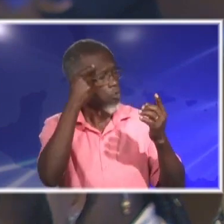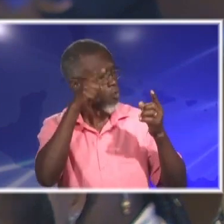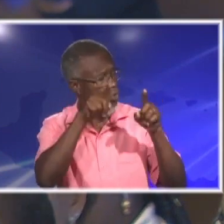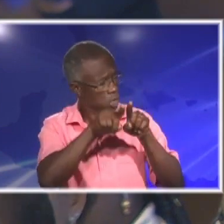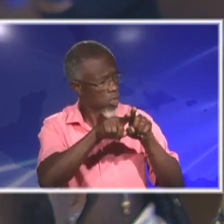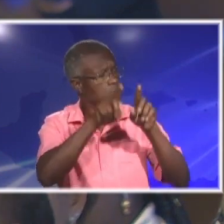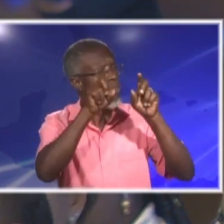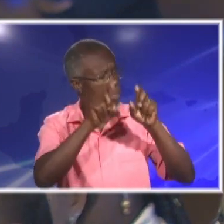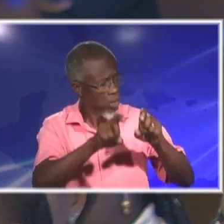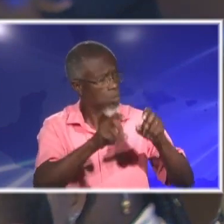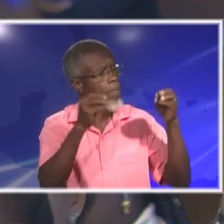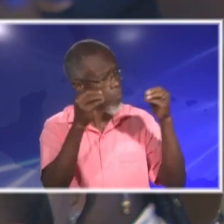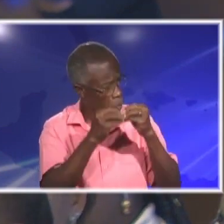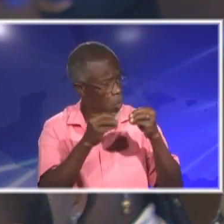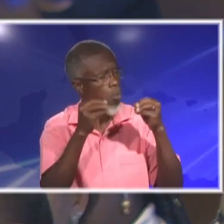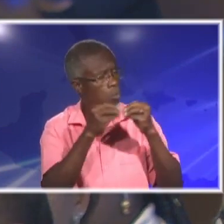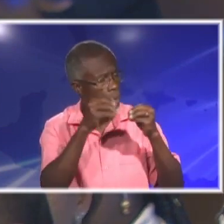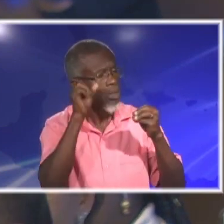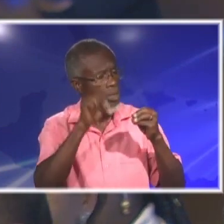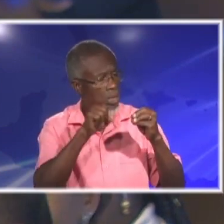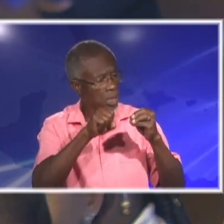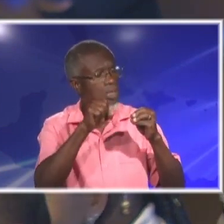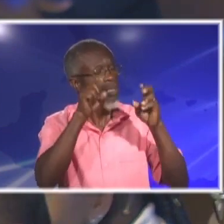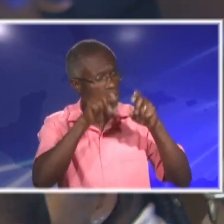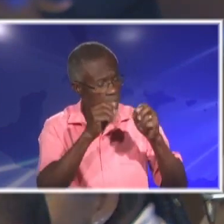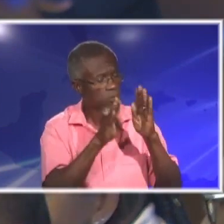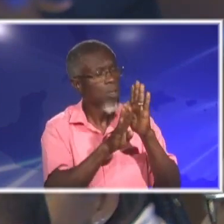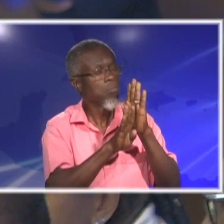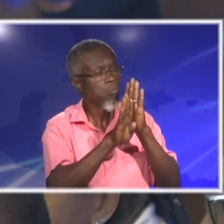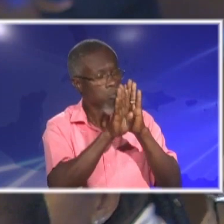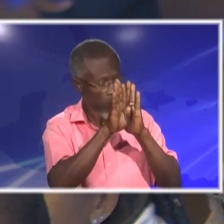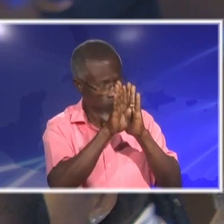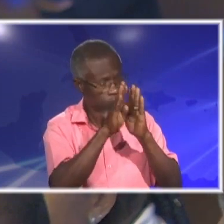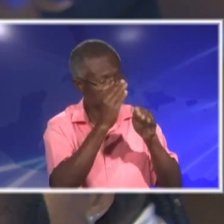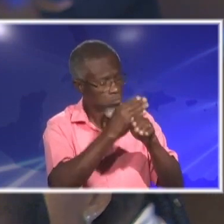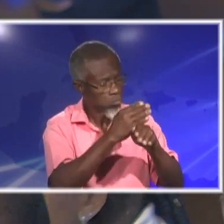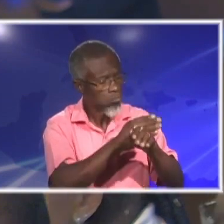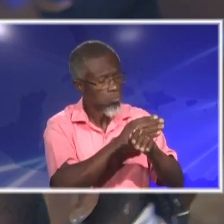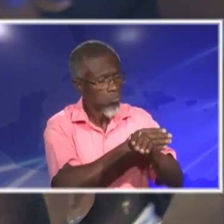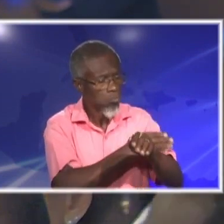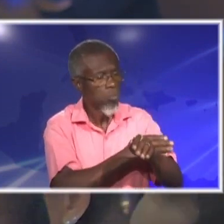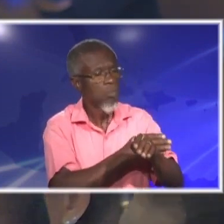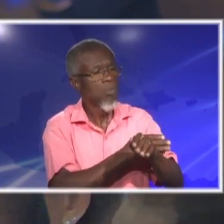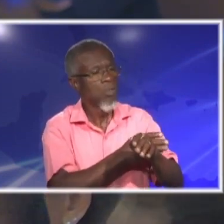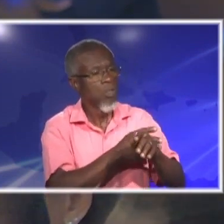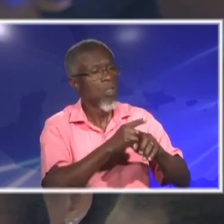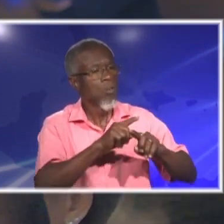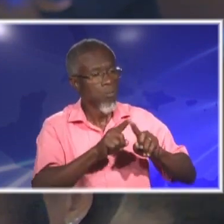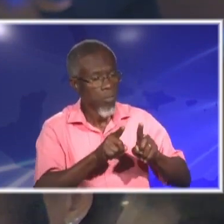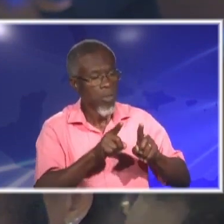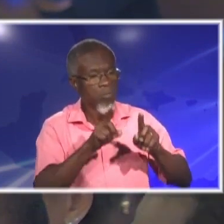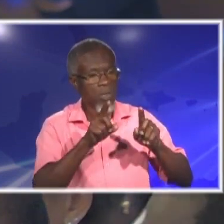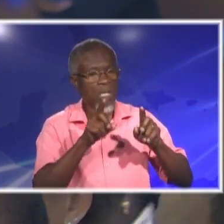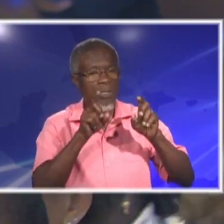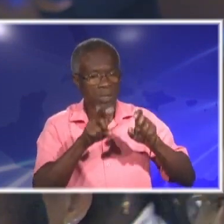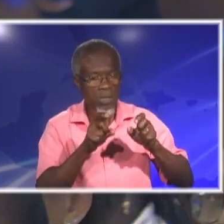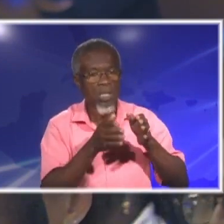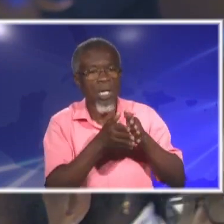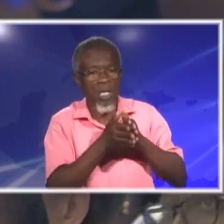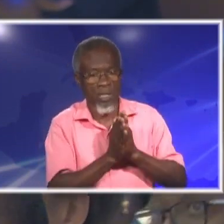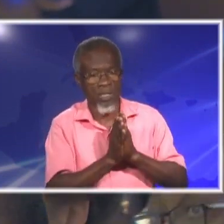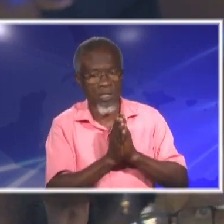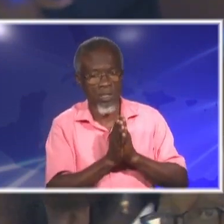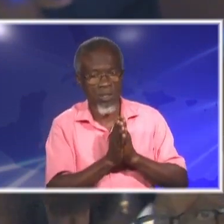there is need for more, there is need for improvement. But my question this morning to you, Ms. Representative of the